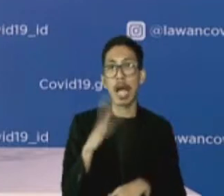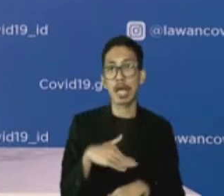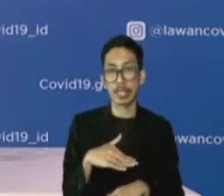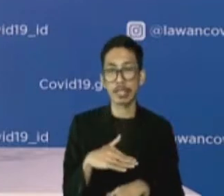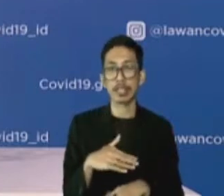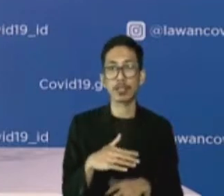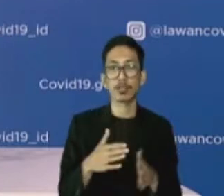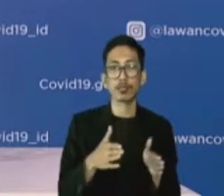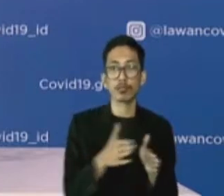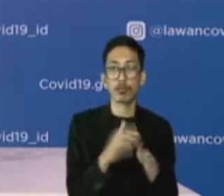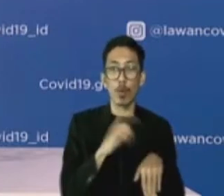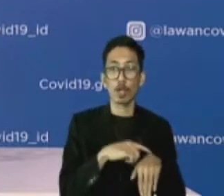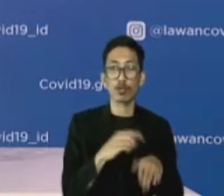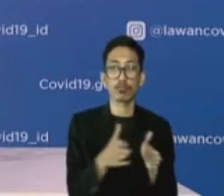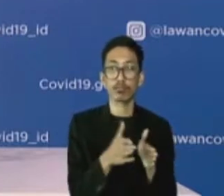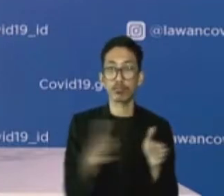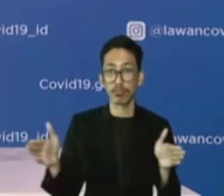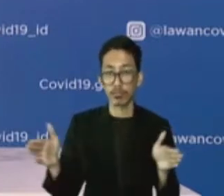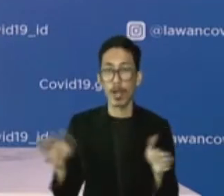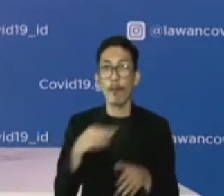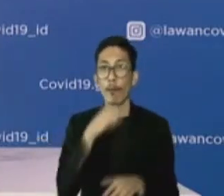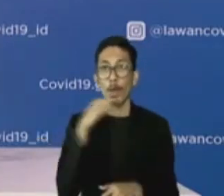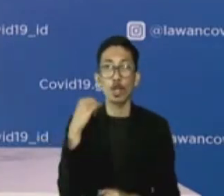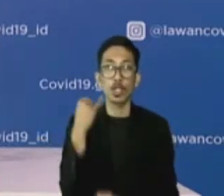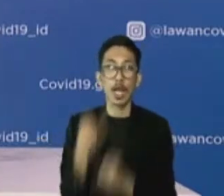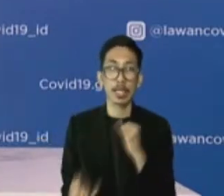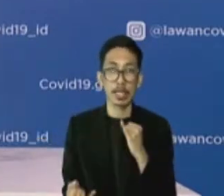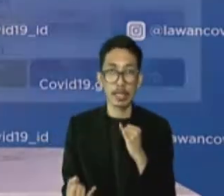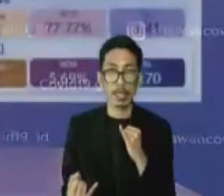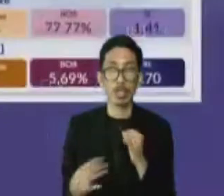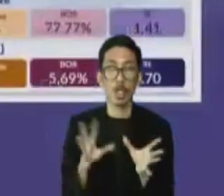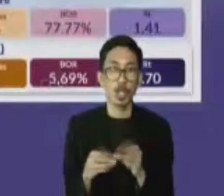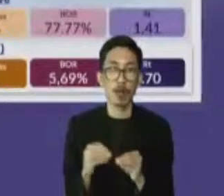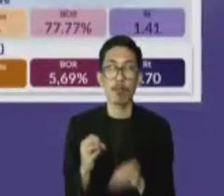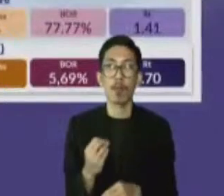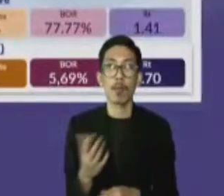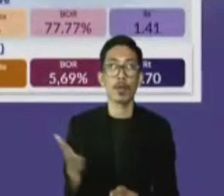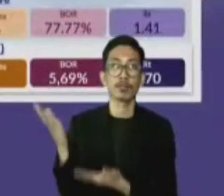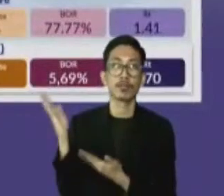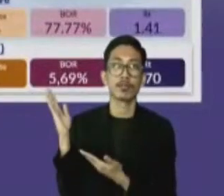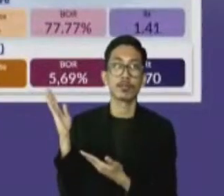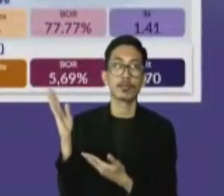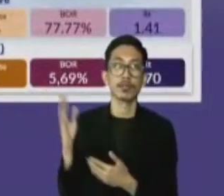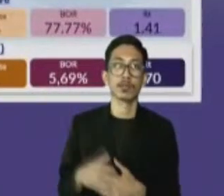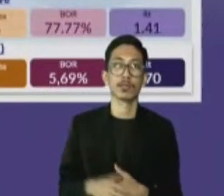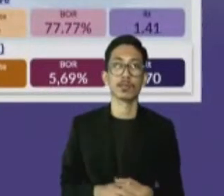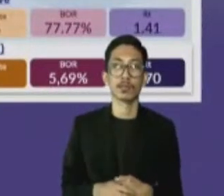cases. In the last week, positive cases have fallen to